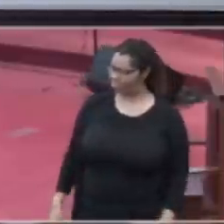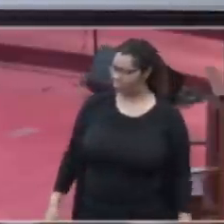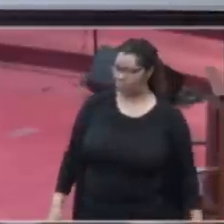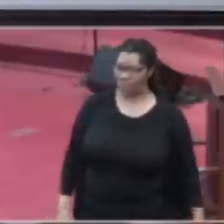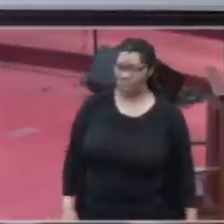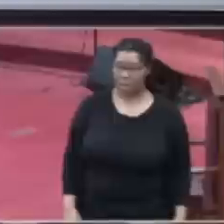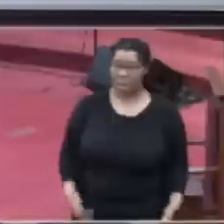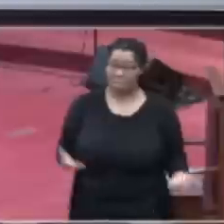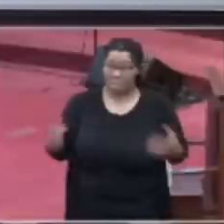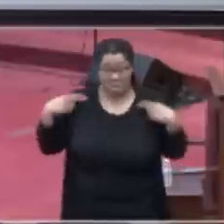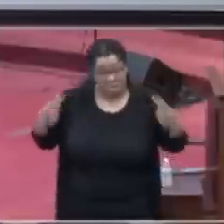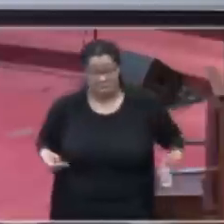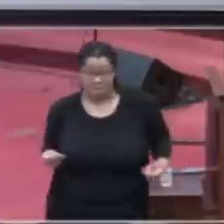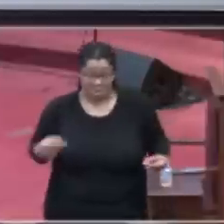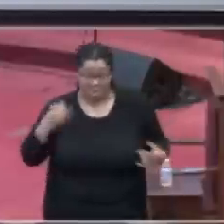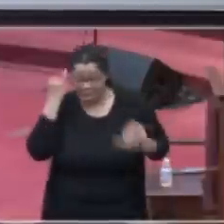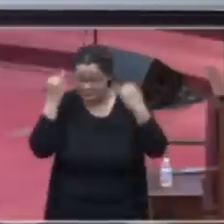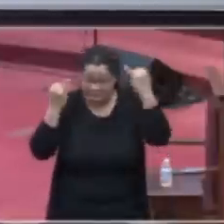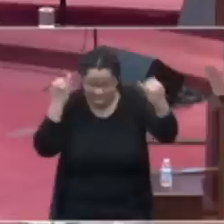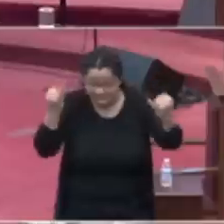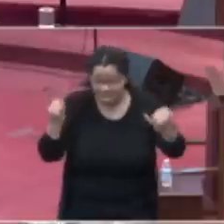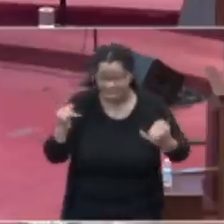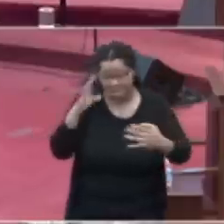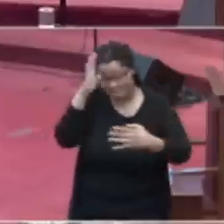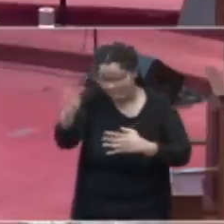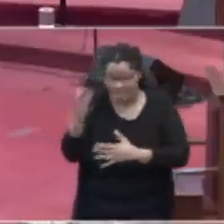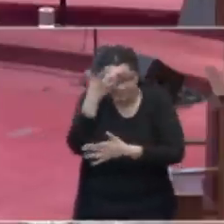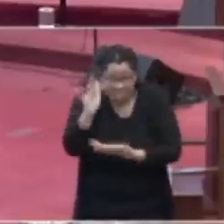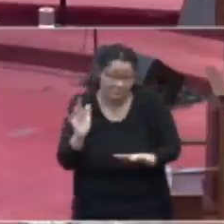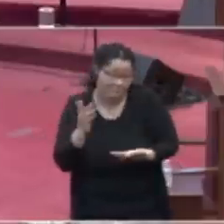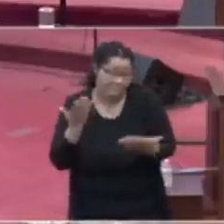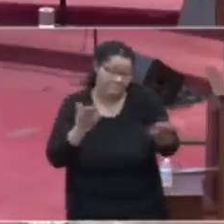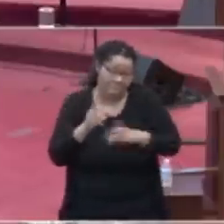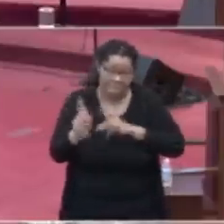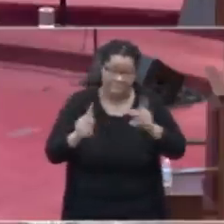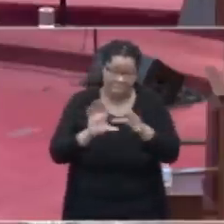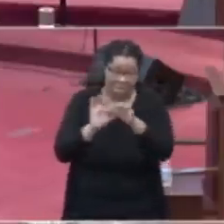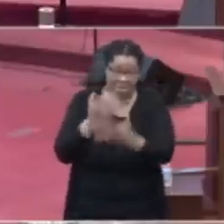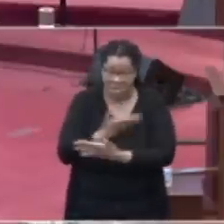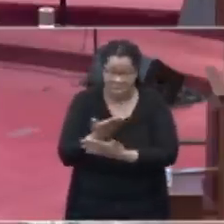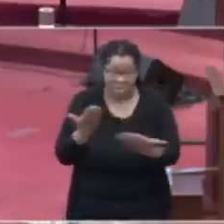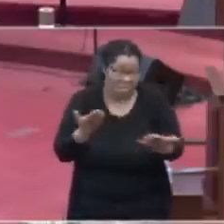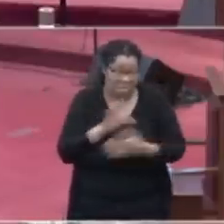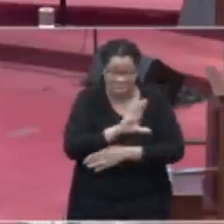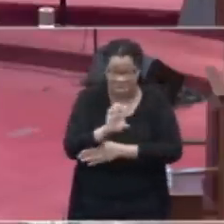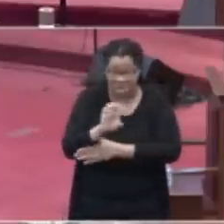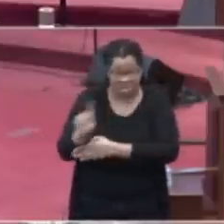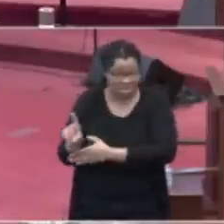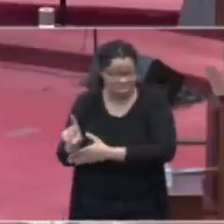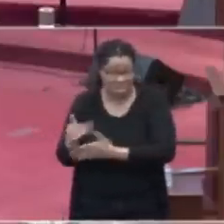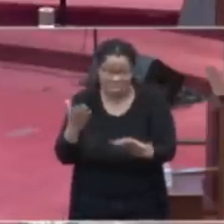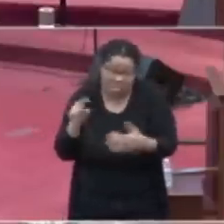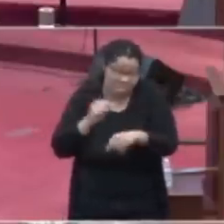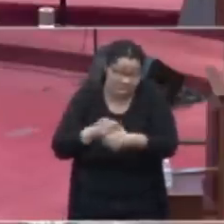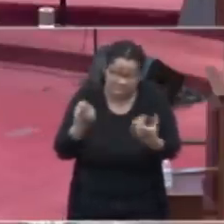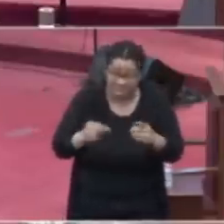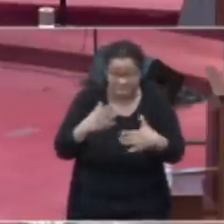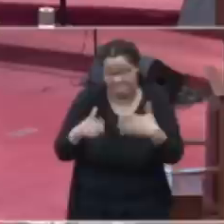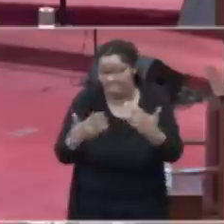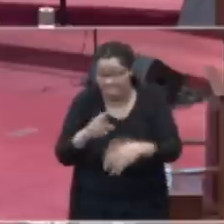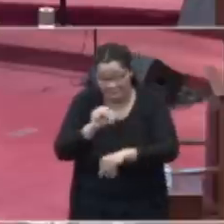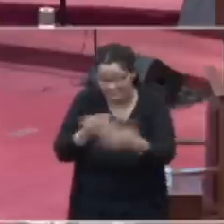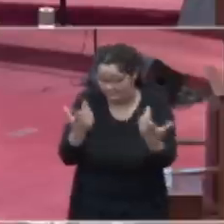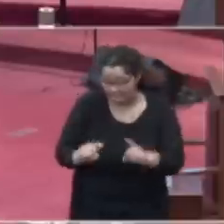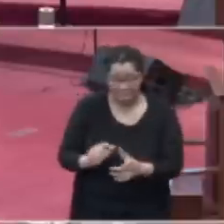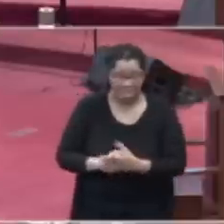Maybe it was your human ingenuity. Maybe it was your intellectual acumen. Maybe it was the people around you. Maybe it was your education. Maybe it was just time and the force of nature.